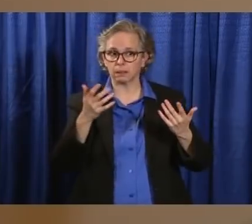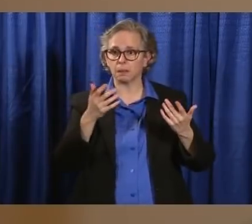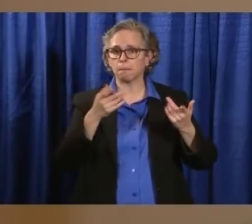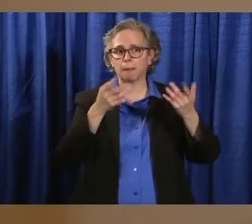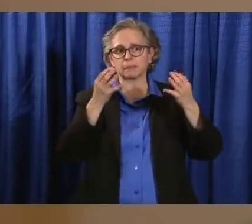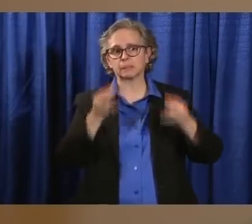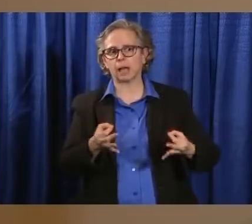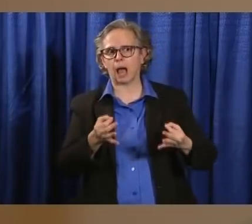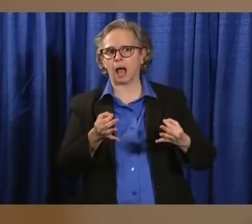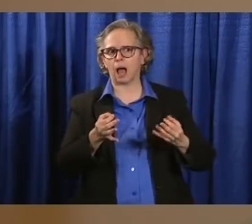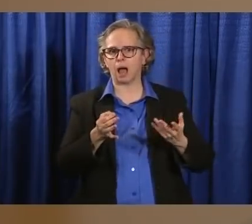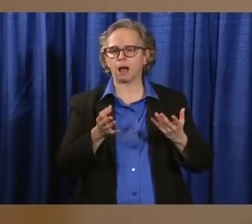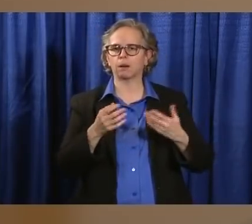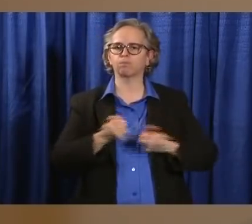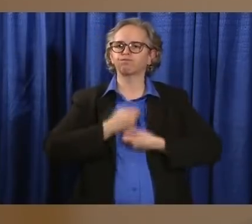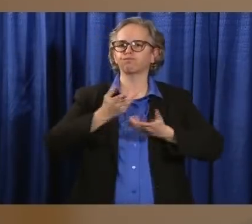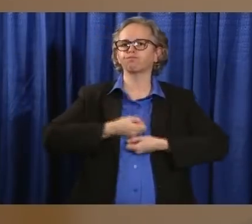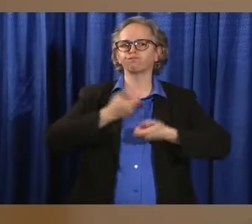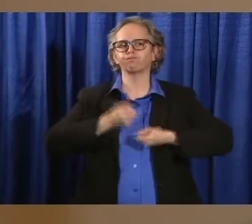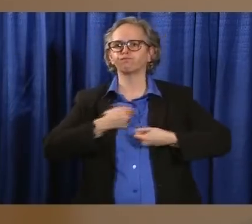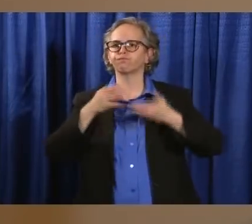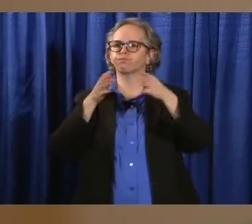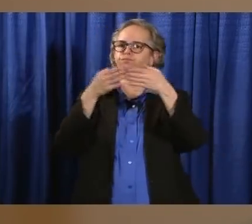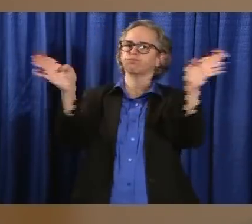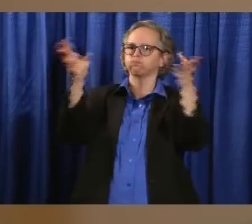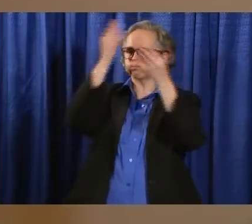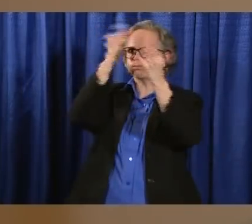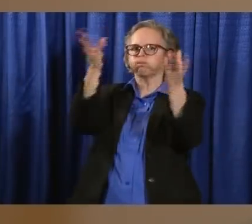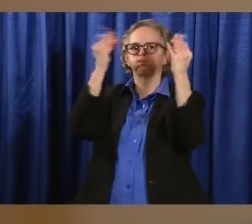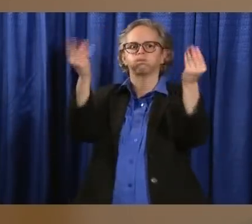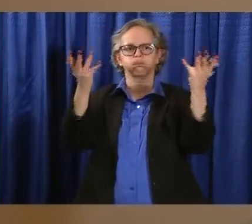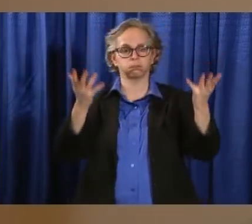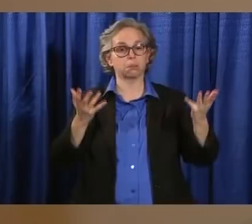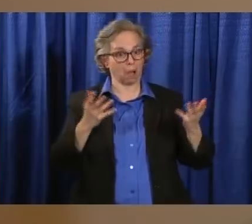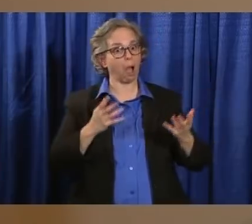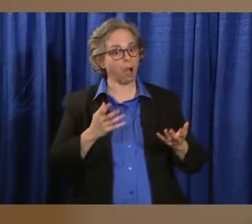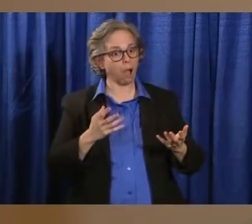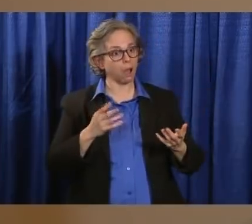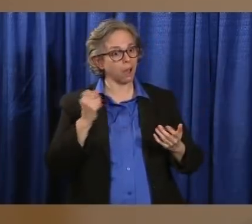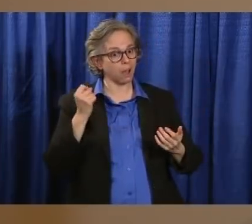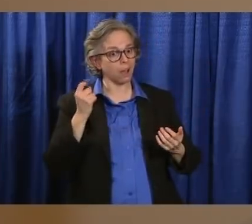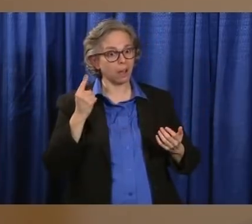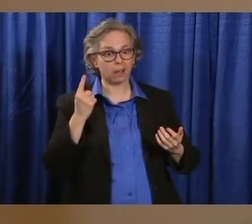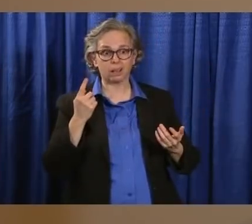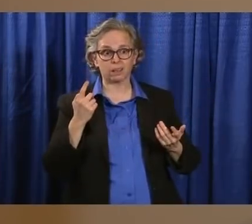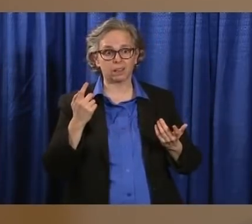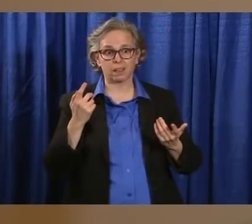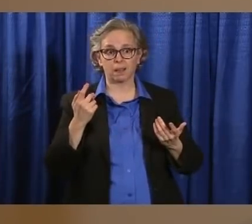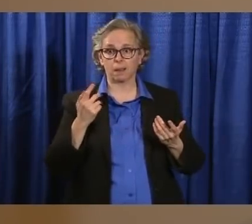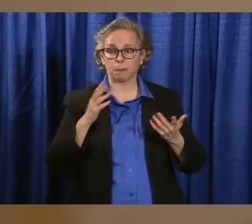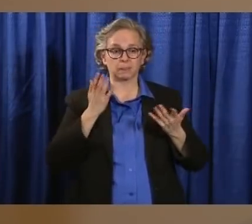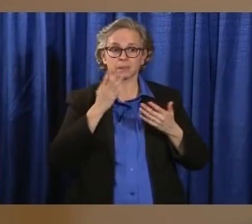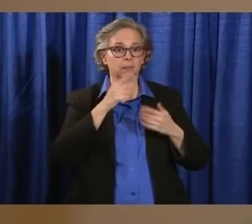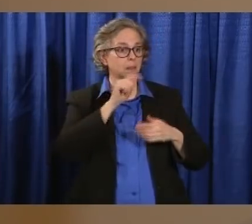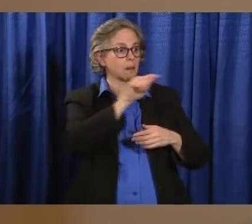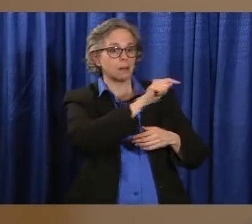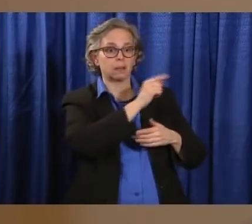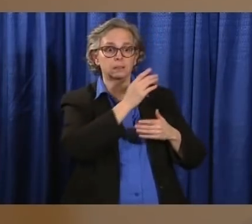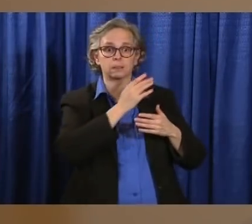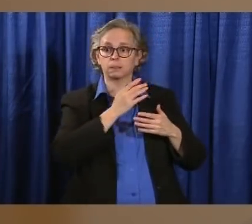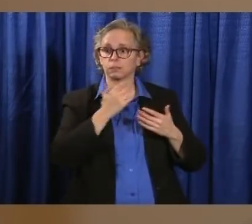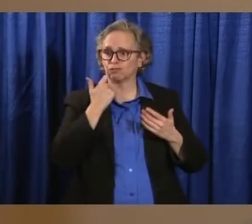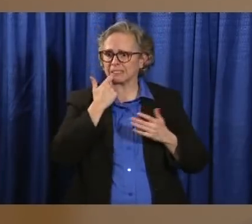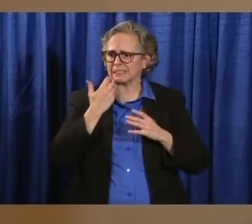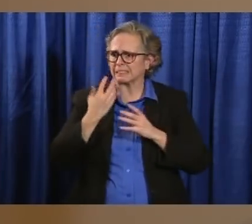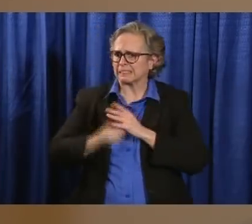yet, not that knowledge being out there. And you really have to ask, Laura, like, what is that useful to the rest